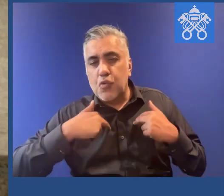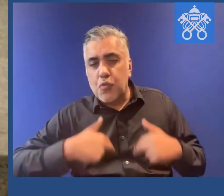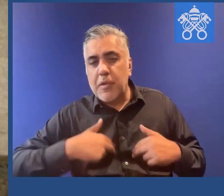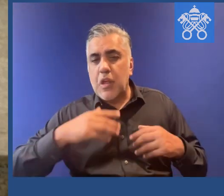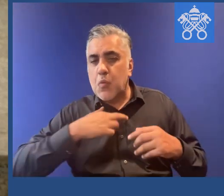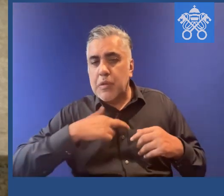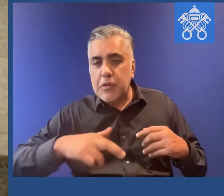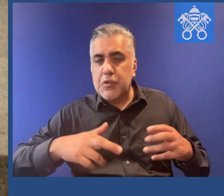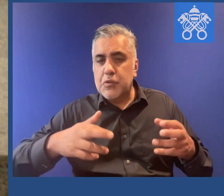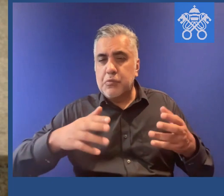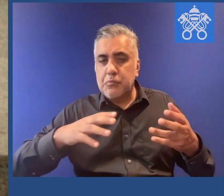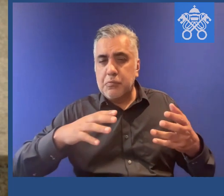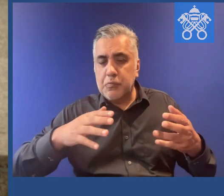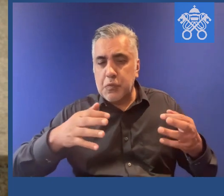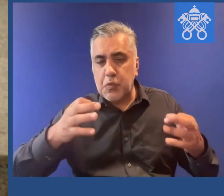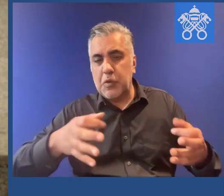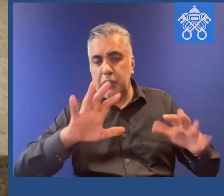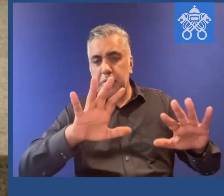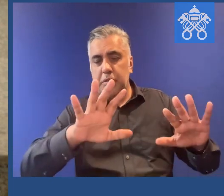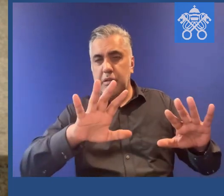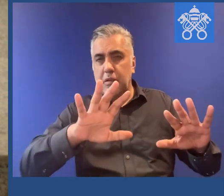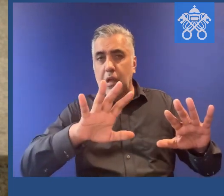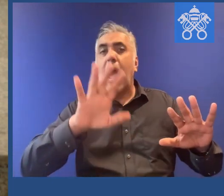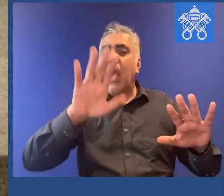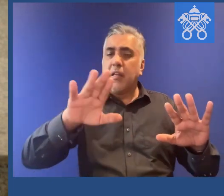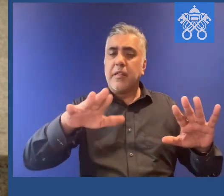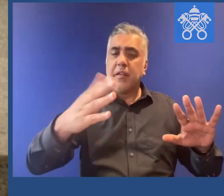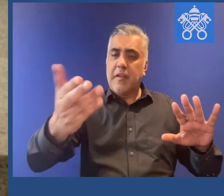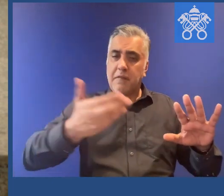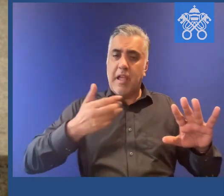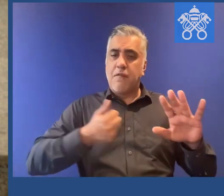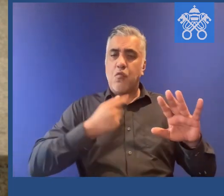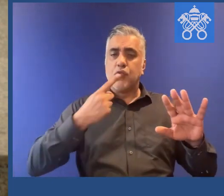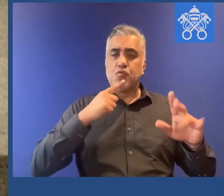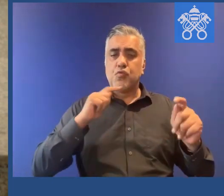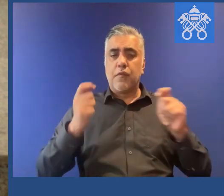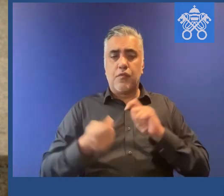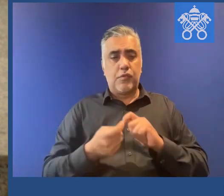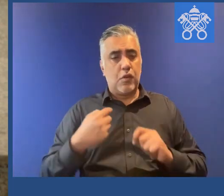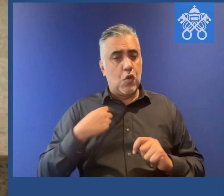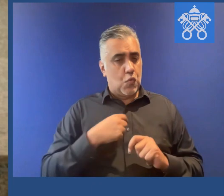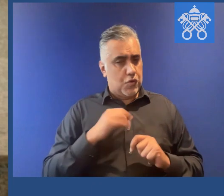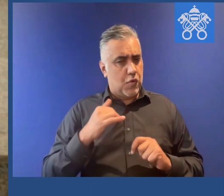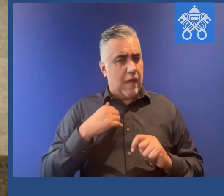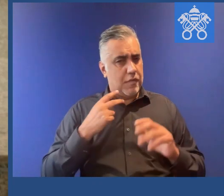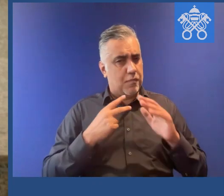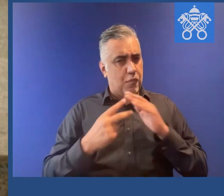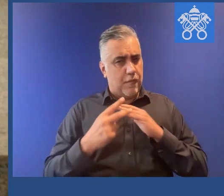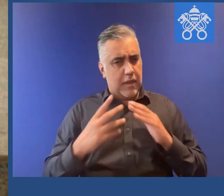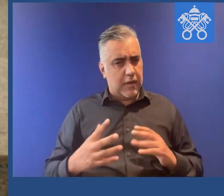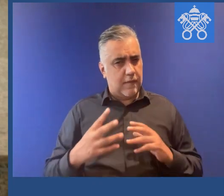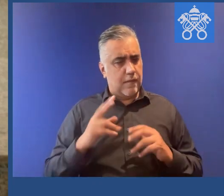and religious certainties, and they invite everyone to conversion. We too have this prophetic